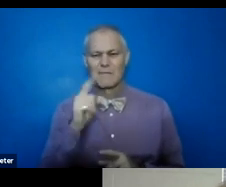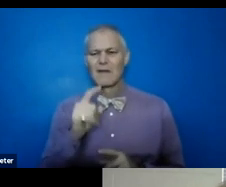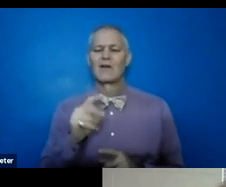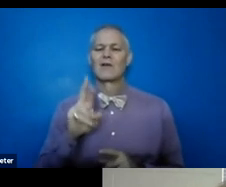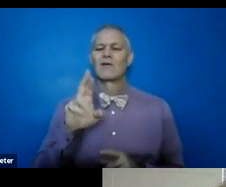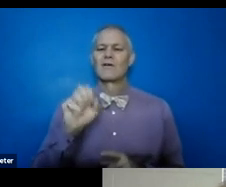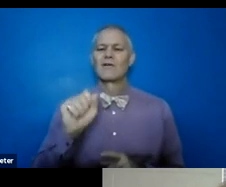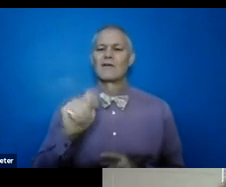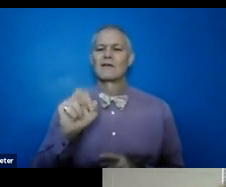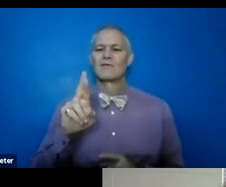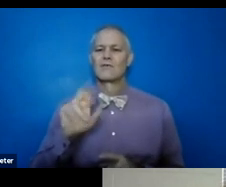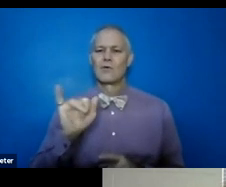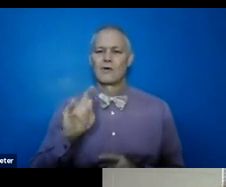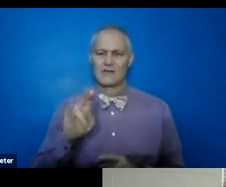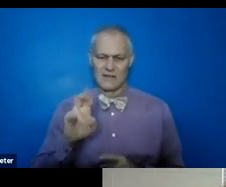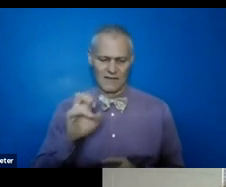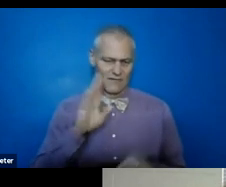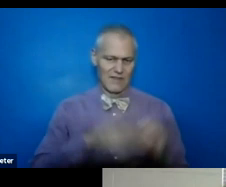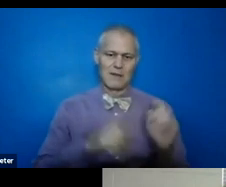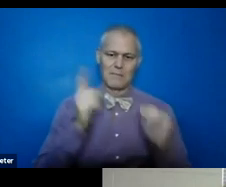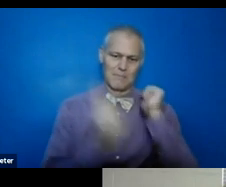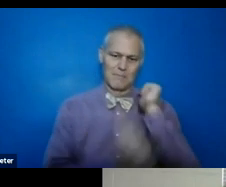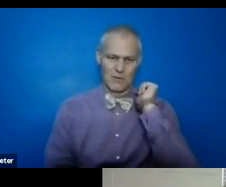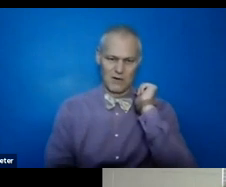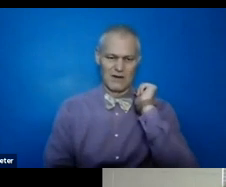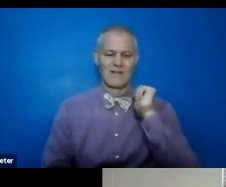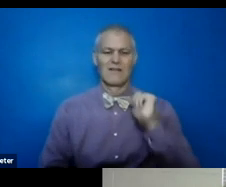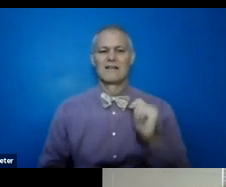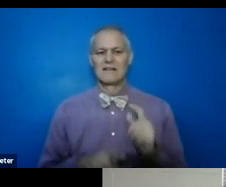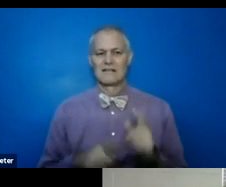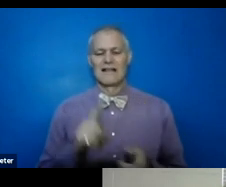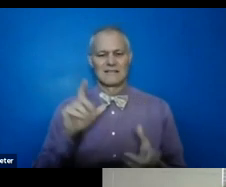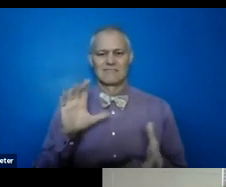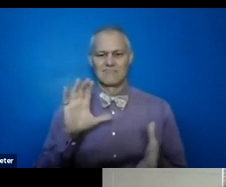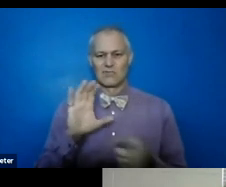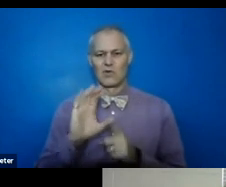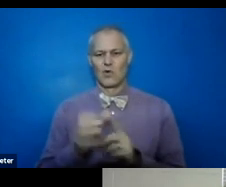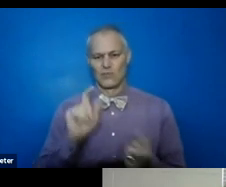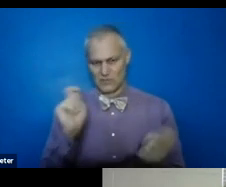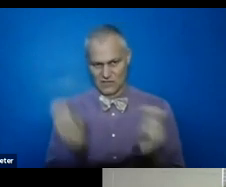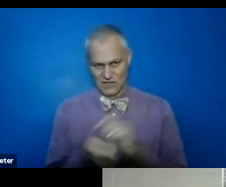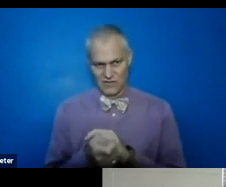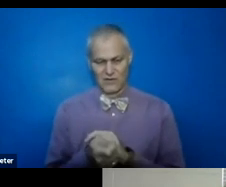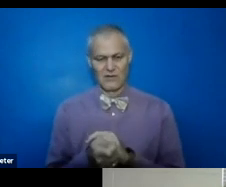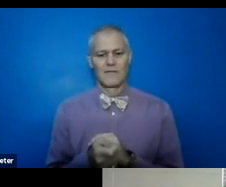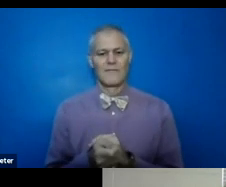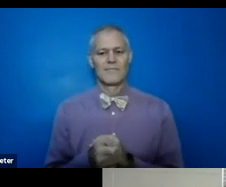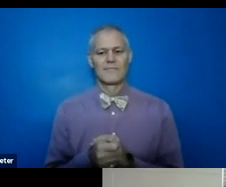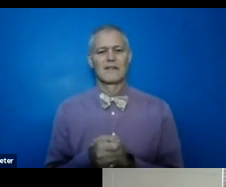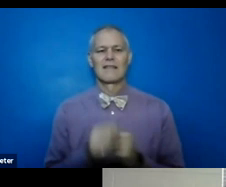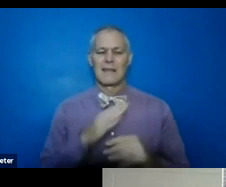than merely punitive is like a necessary kind of a culture shift. I think just